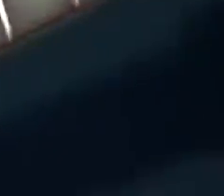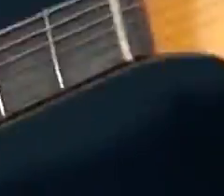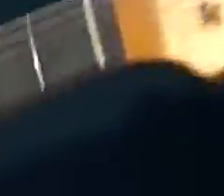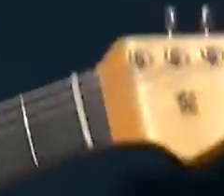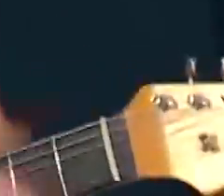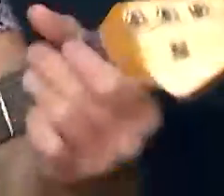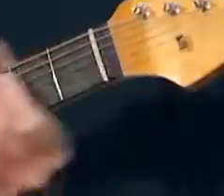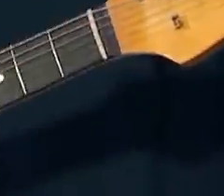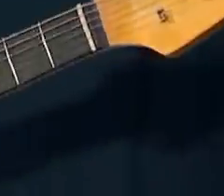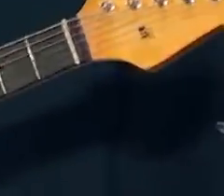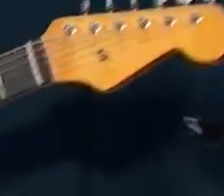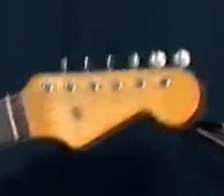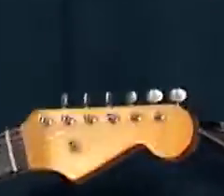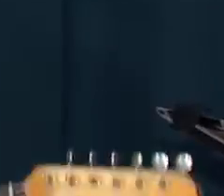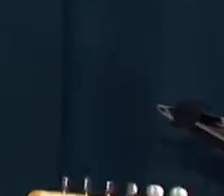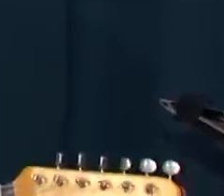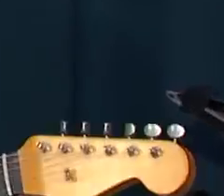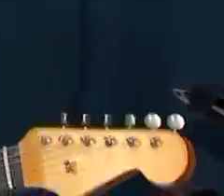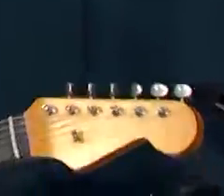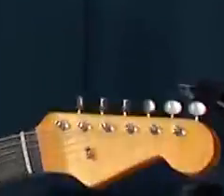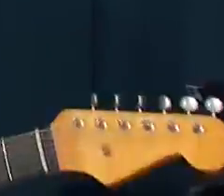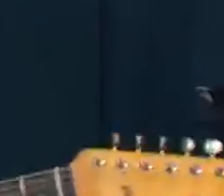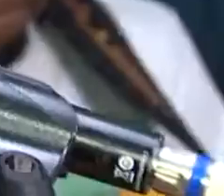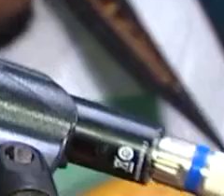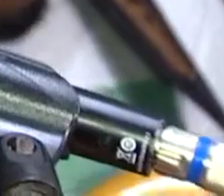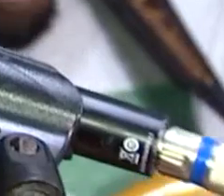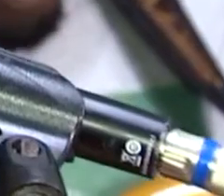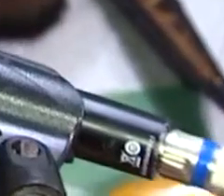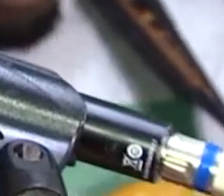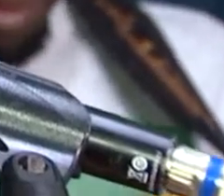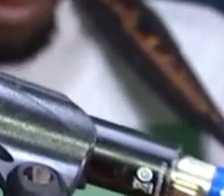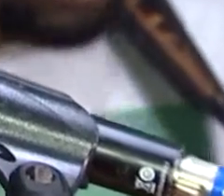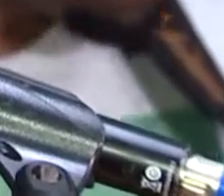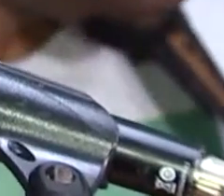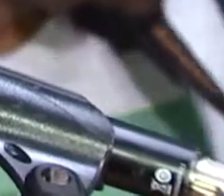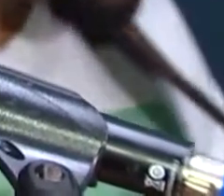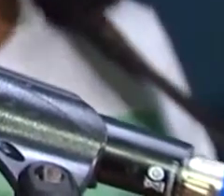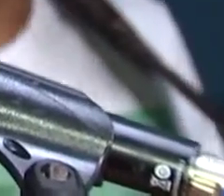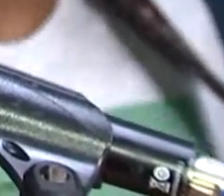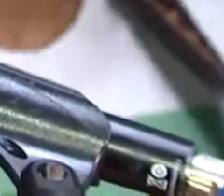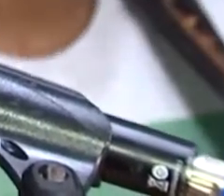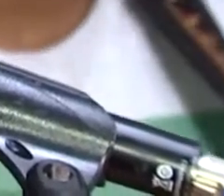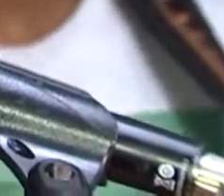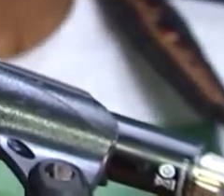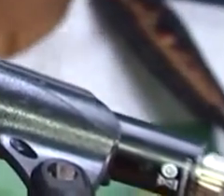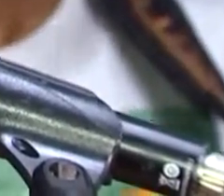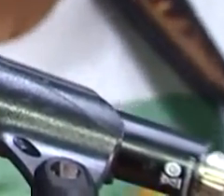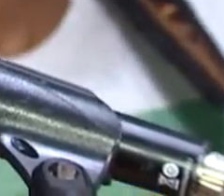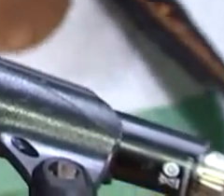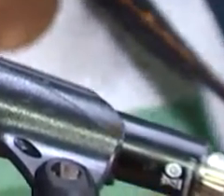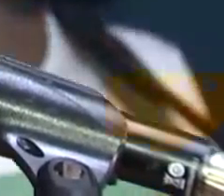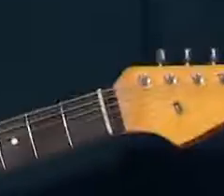I can't sleep in the daytime cause I can feel your heat.